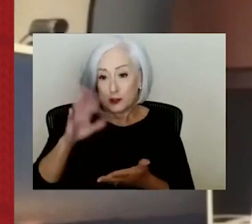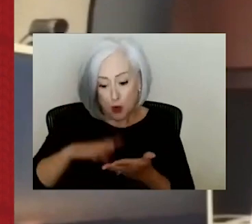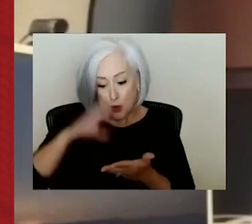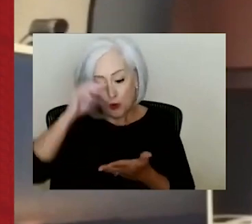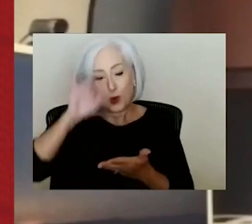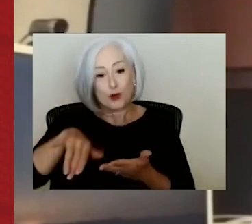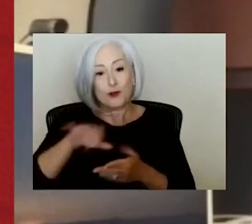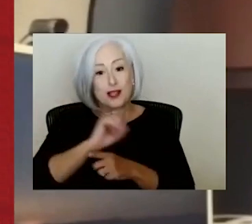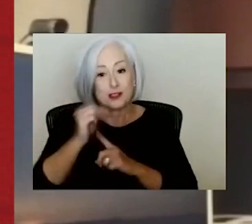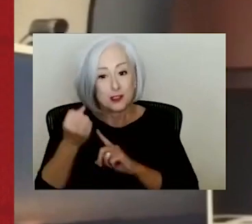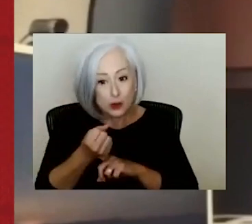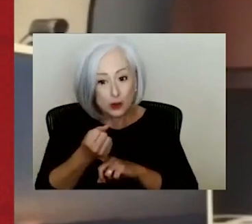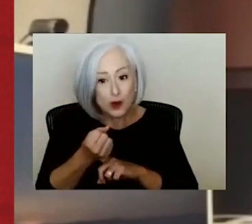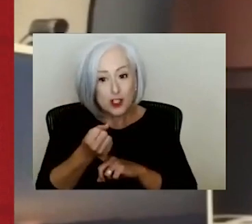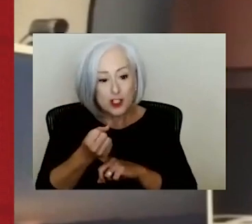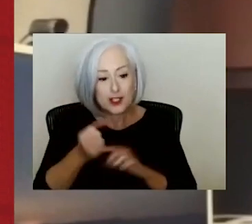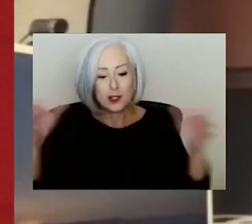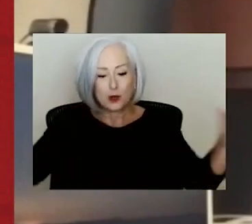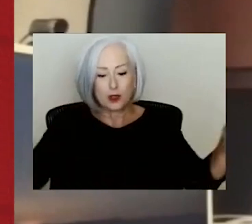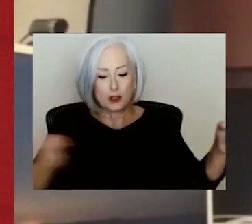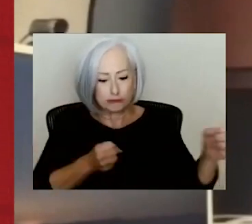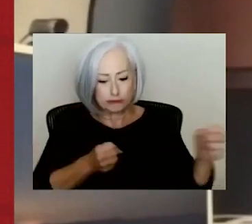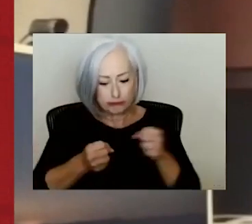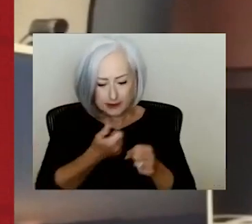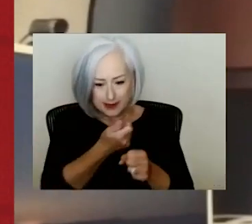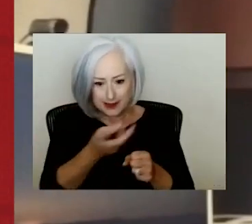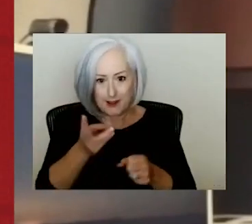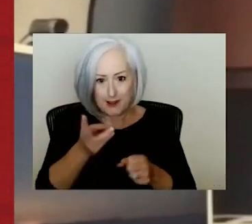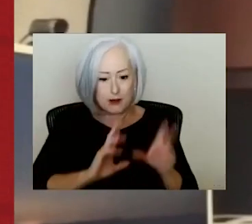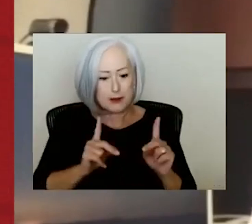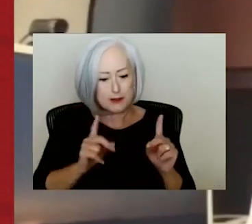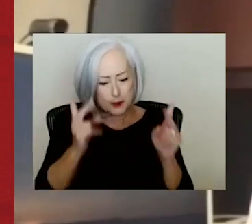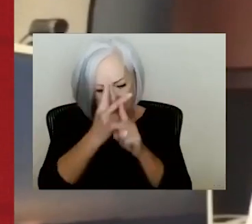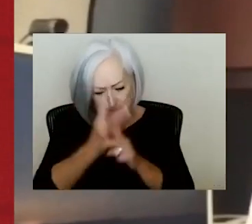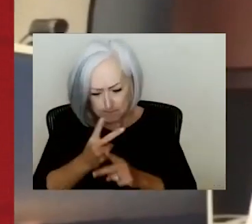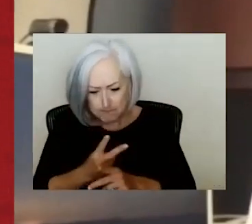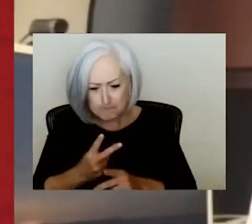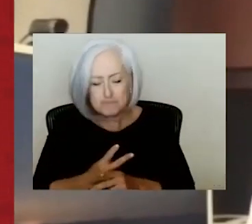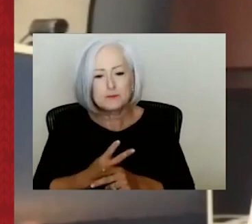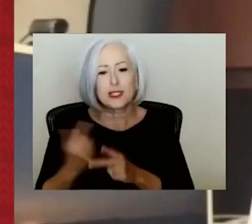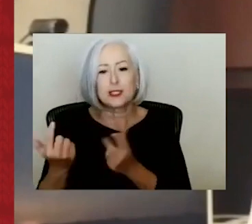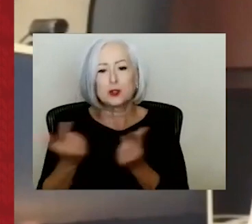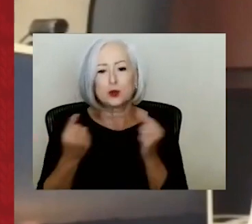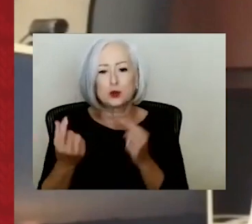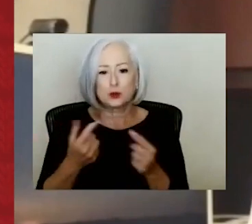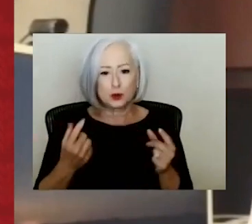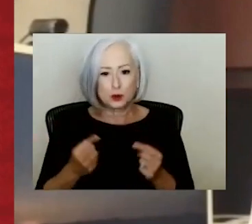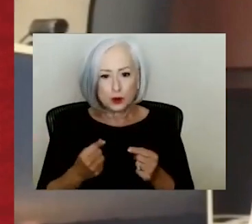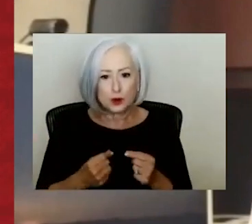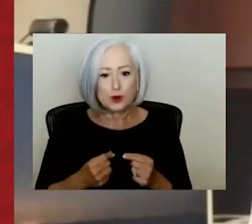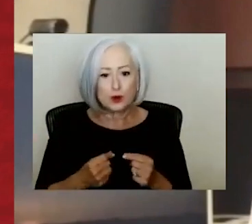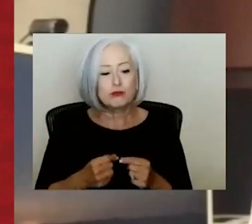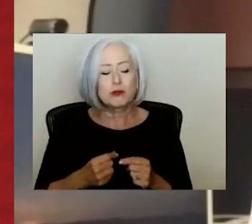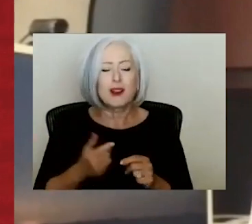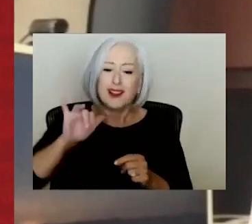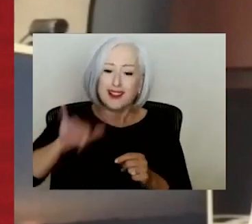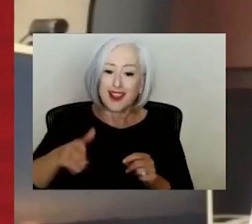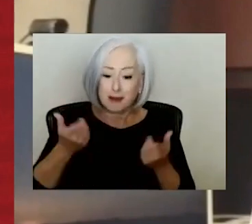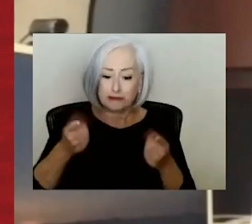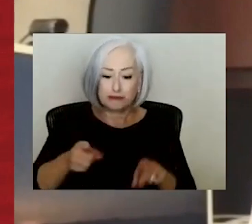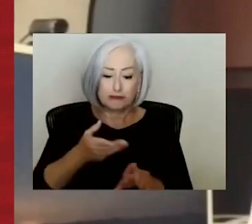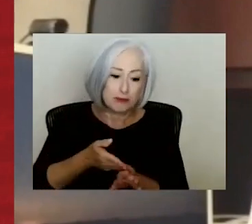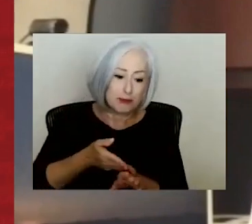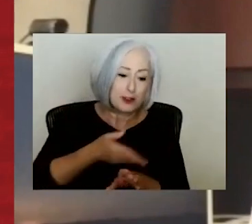together with all the plans, even before all the recommendations were out from the radiology societies and everybody else. We had put